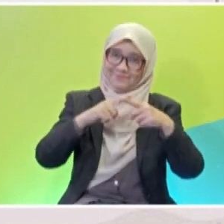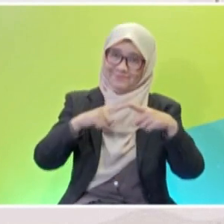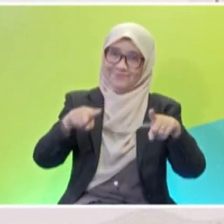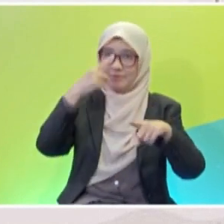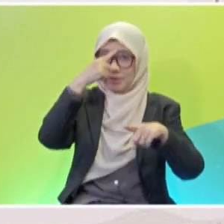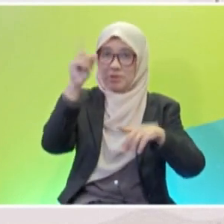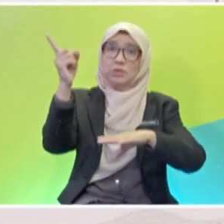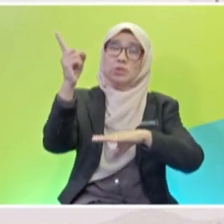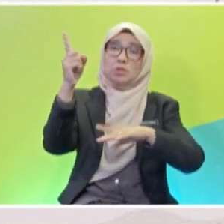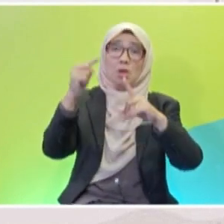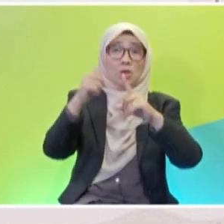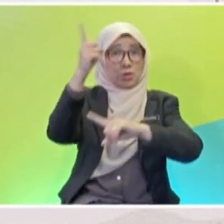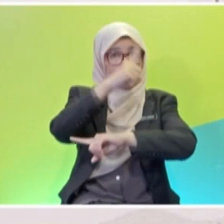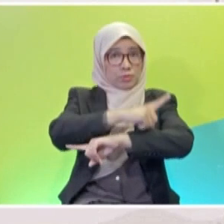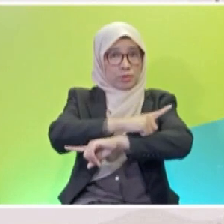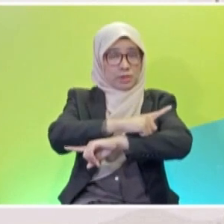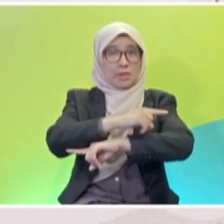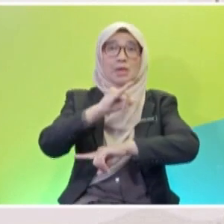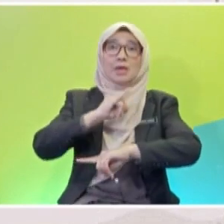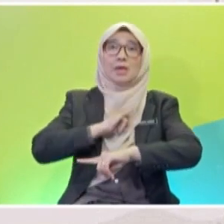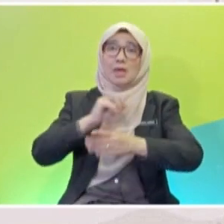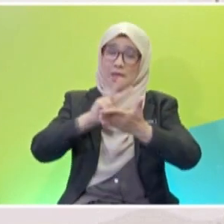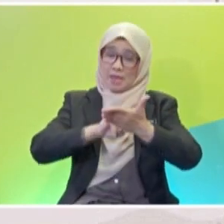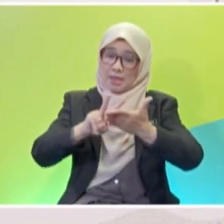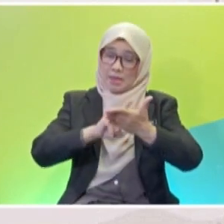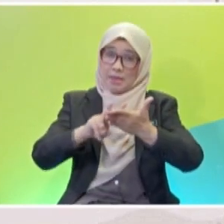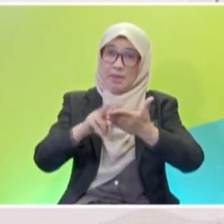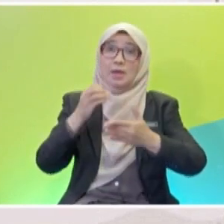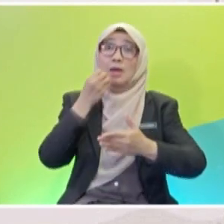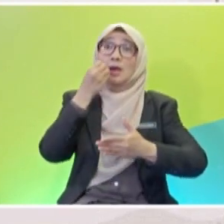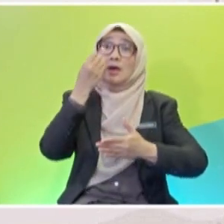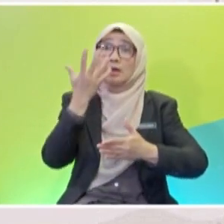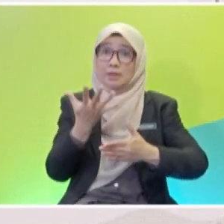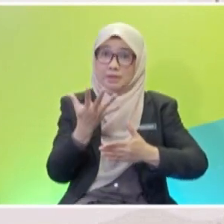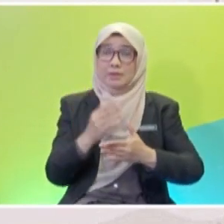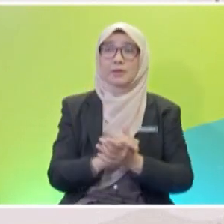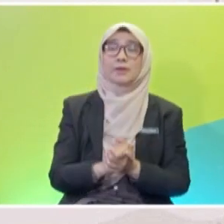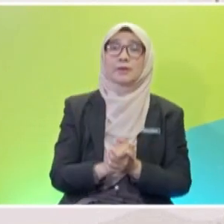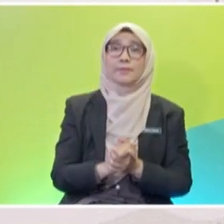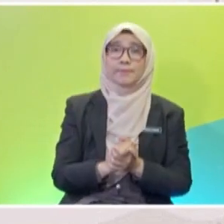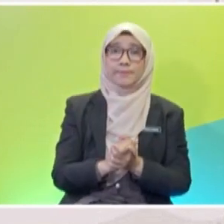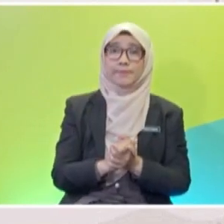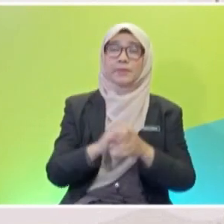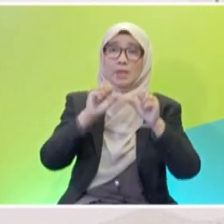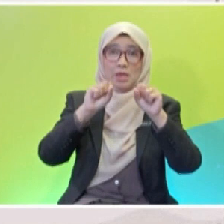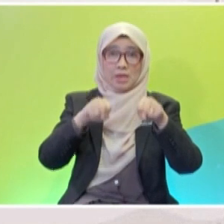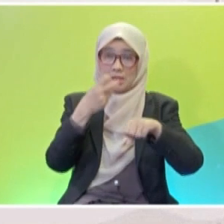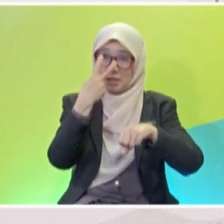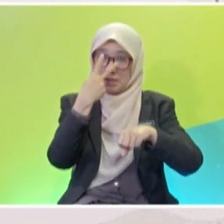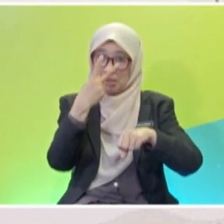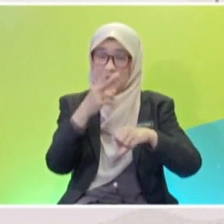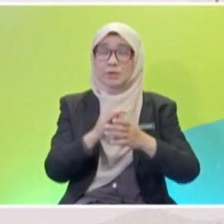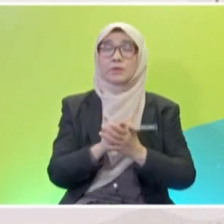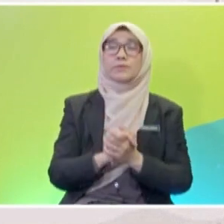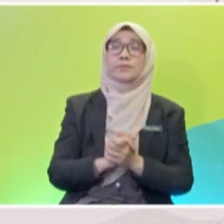For the purpose of today's lesson, I'm going to read aloud. All right. But it is well known that most photographs of models and celebrities are an unrealistic